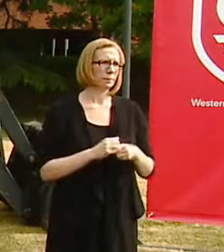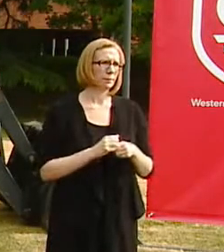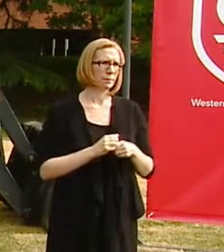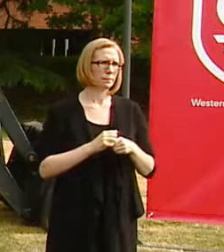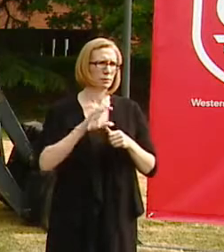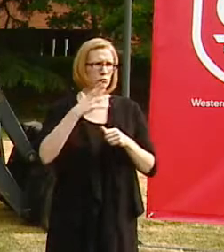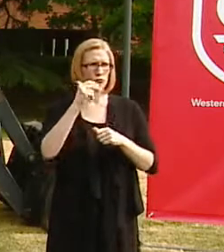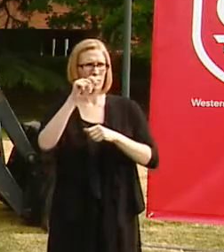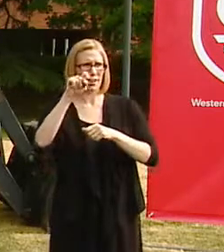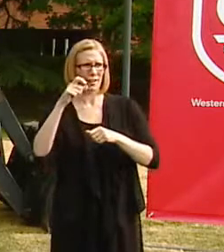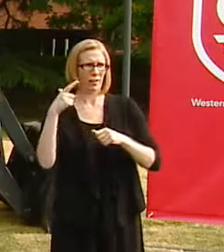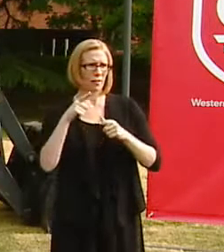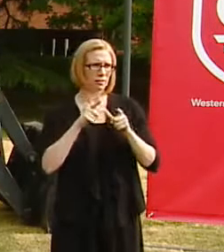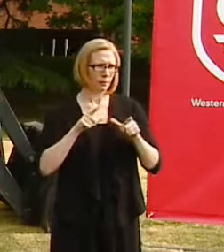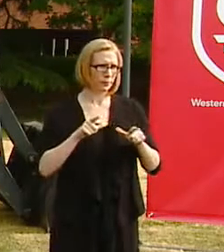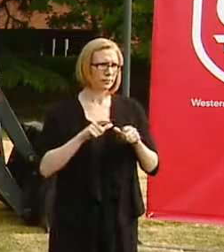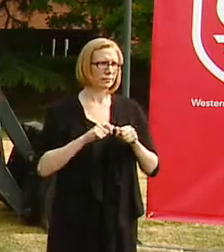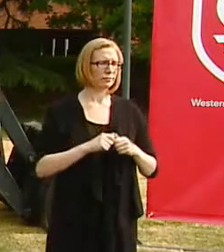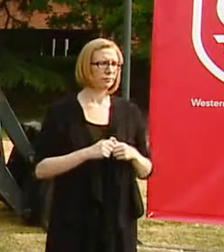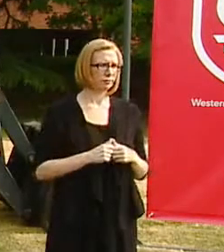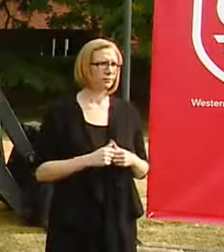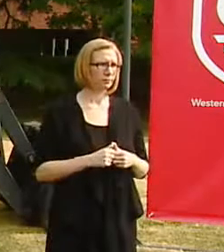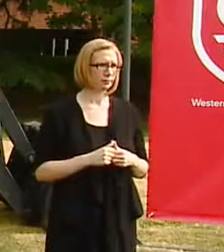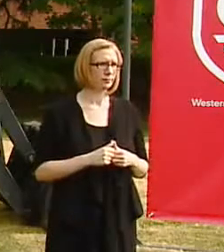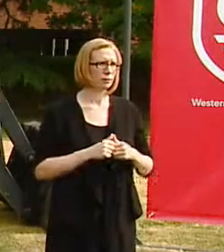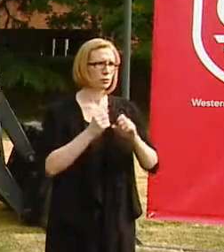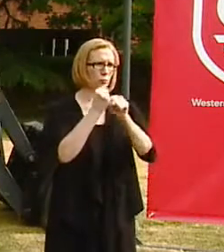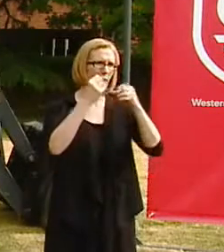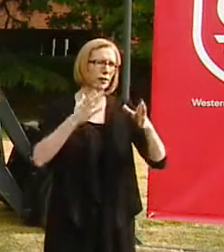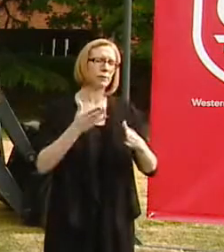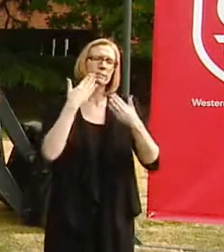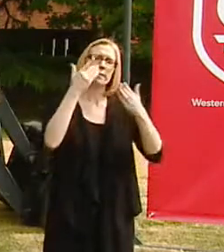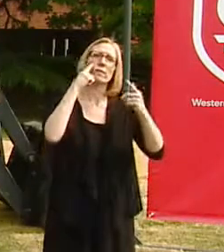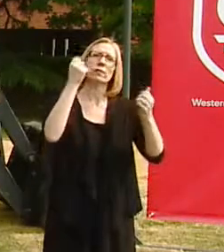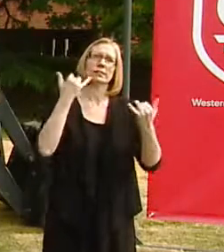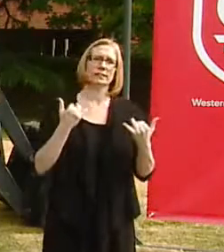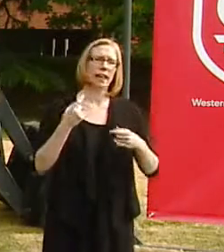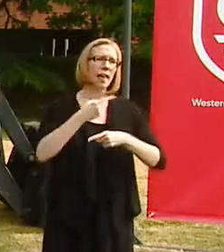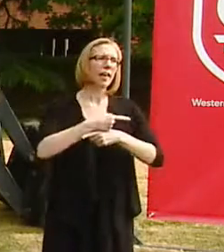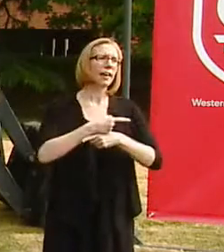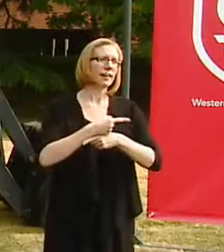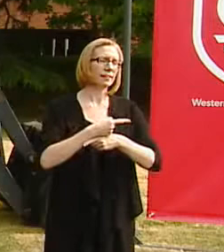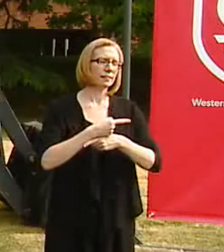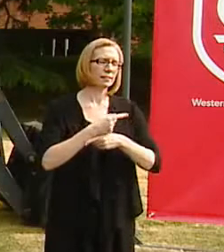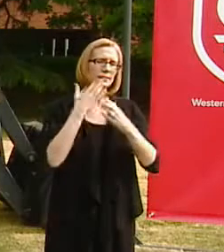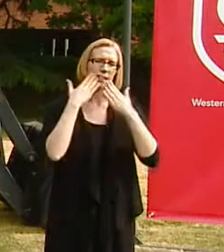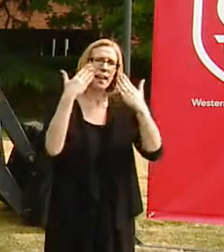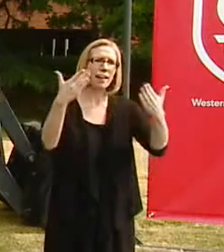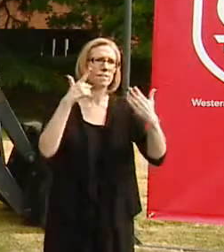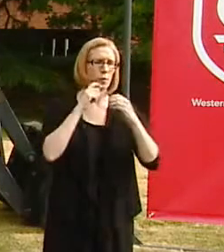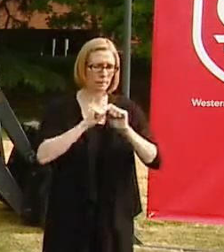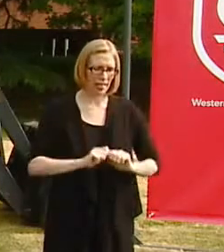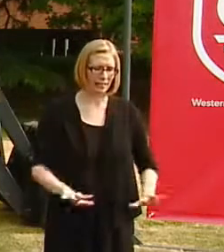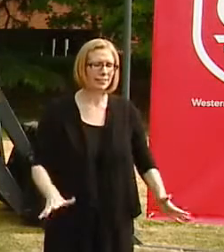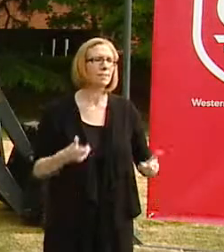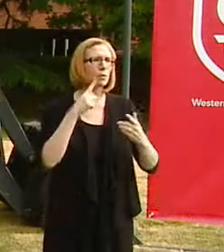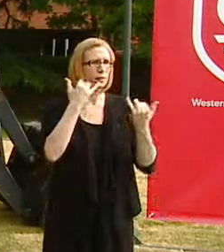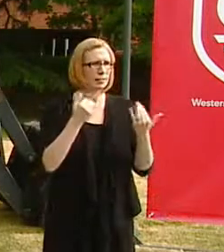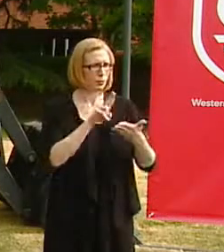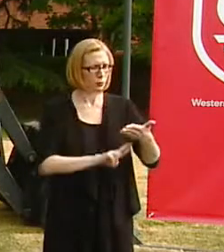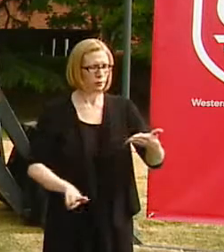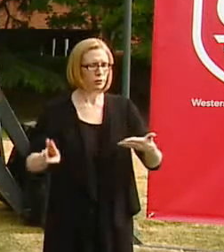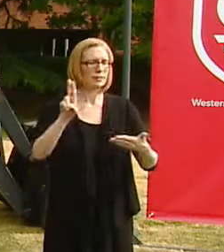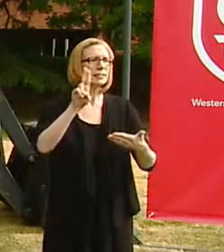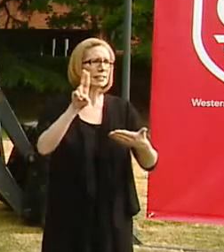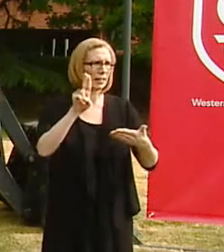Sahalitai Ishtima, Nagawawashushkaba Ishtima. Creator, we thank you for this day. We thank you for this blessing and for this